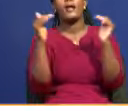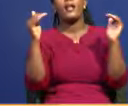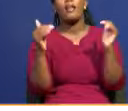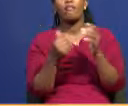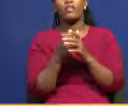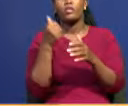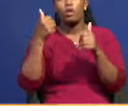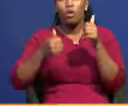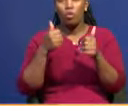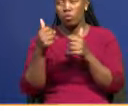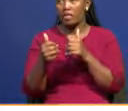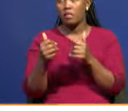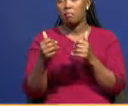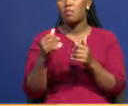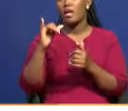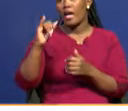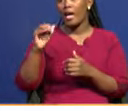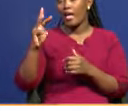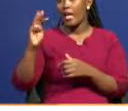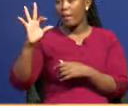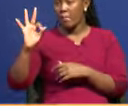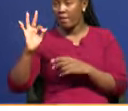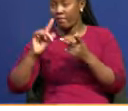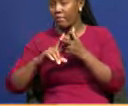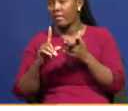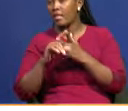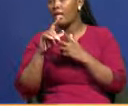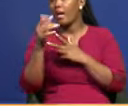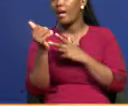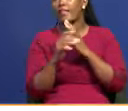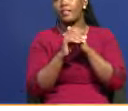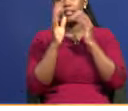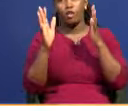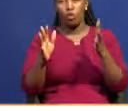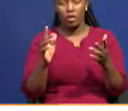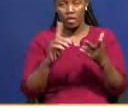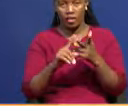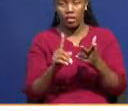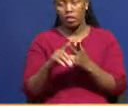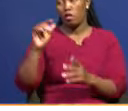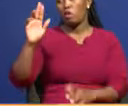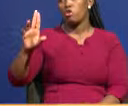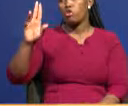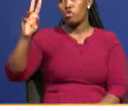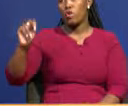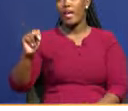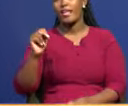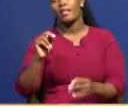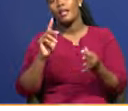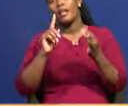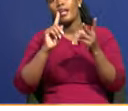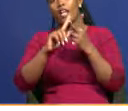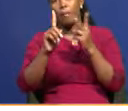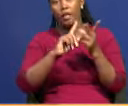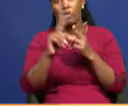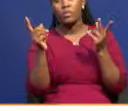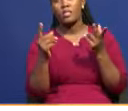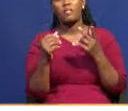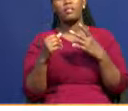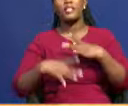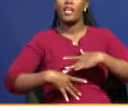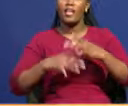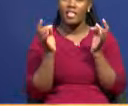That is IMF, the players, the UN. Number two is the interest. Mm-hmm. The